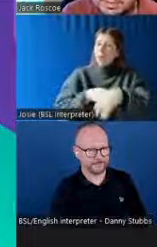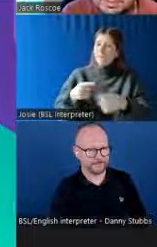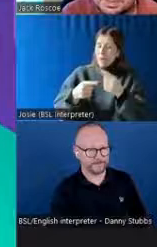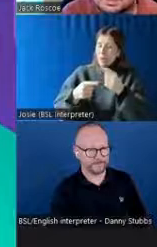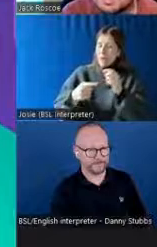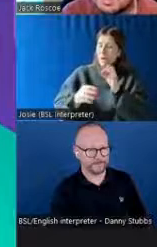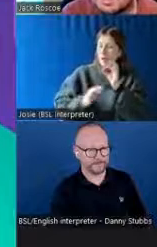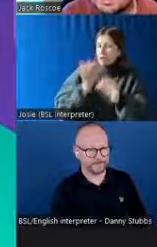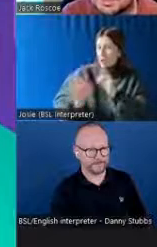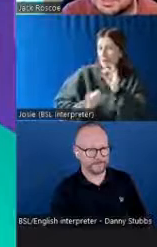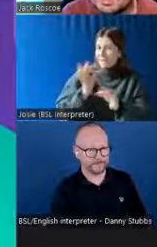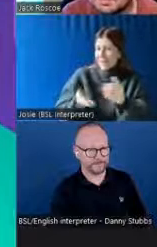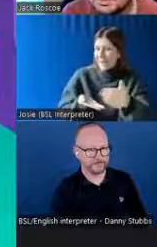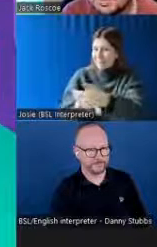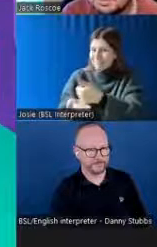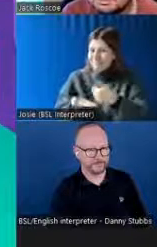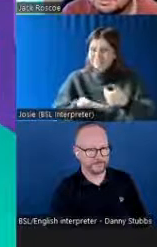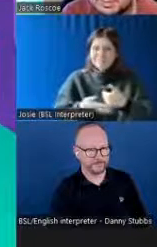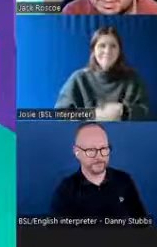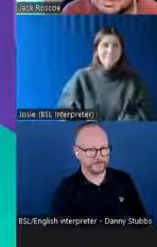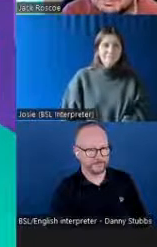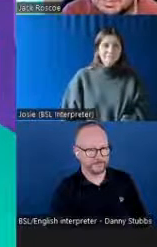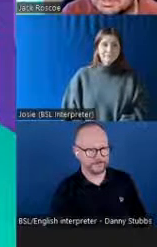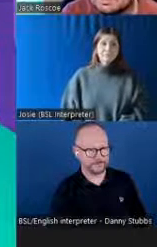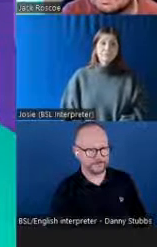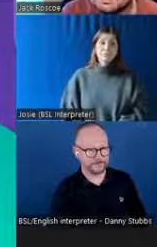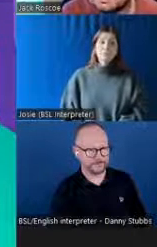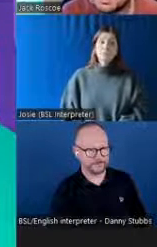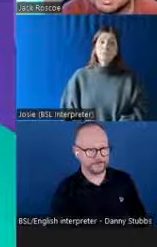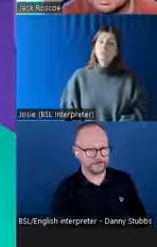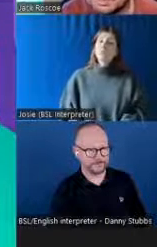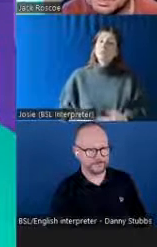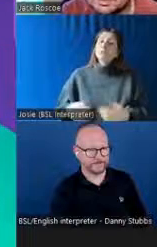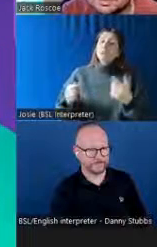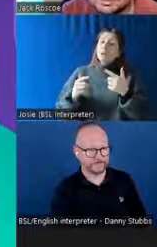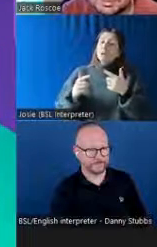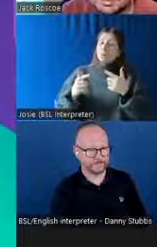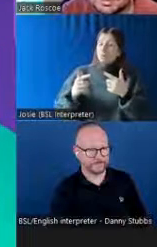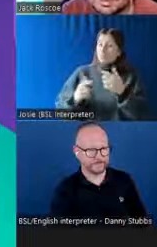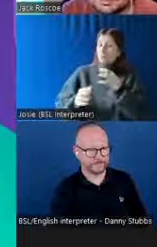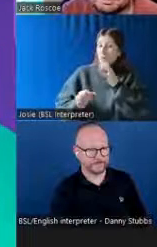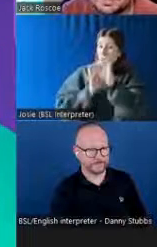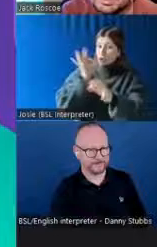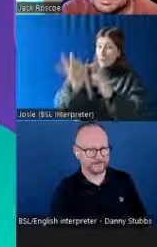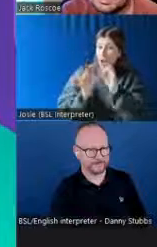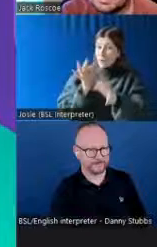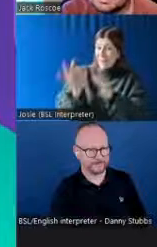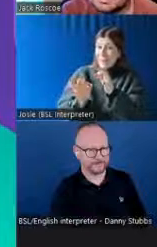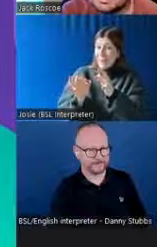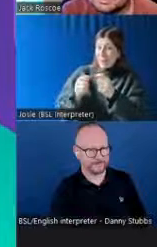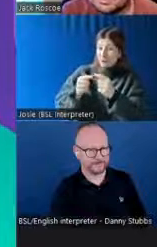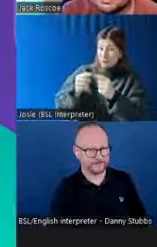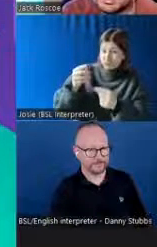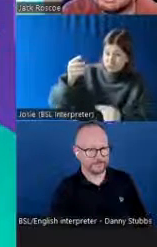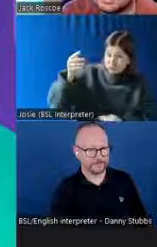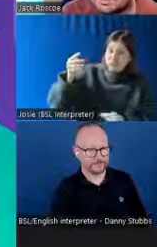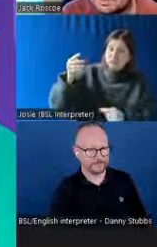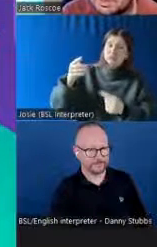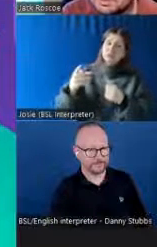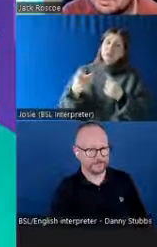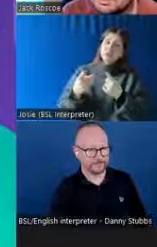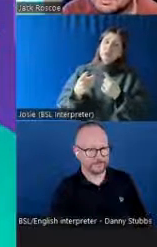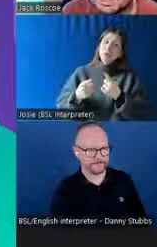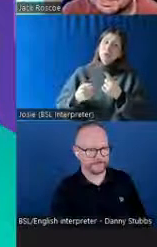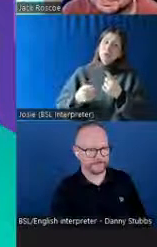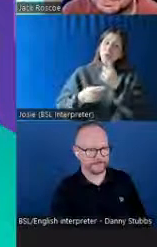participate. So email the survey if you have contact information from a ticket booking or something like that. Or give a